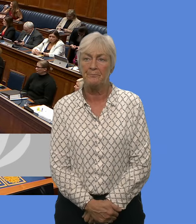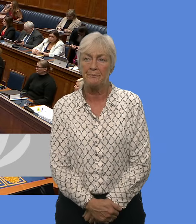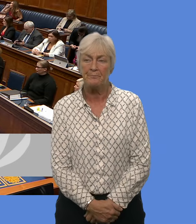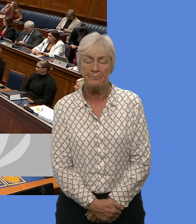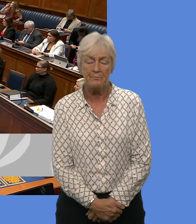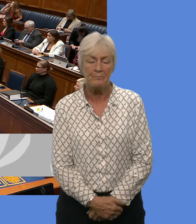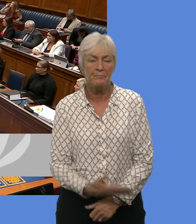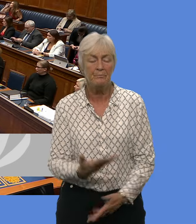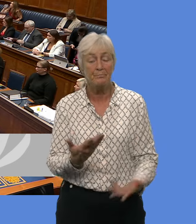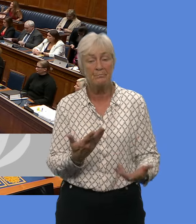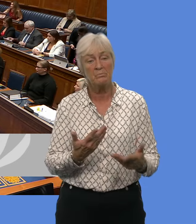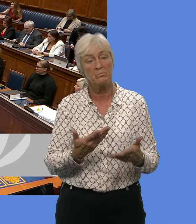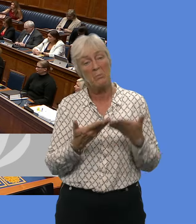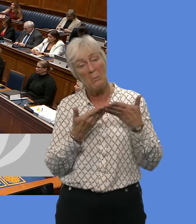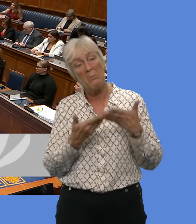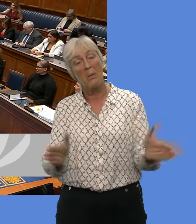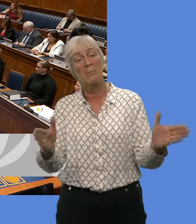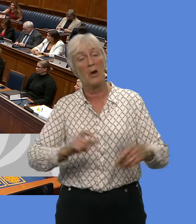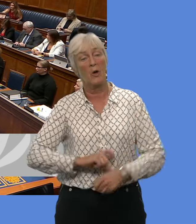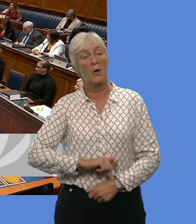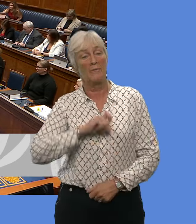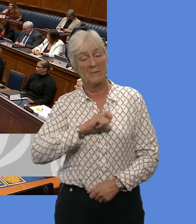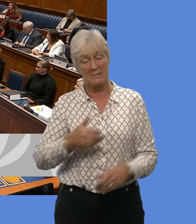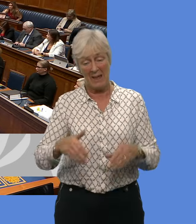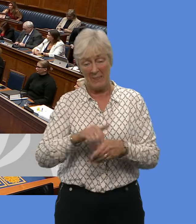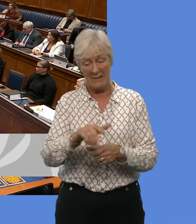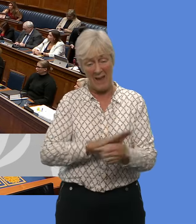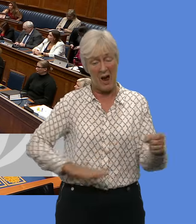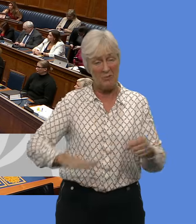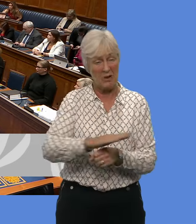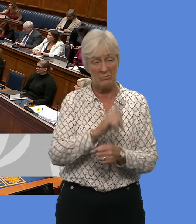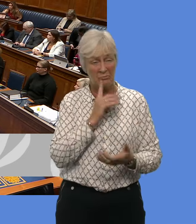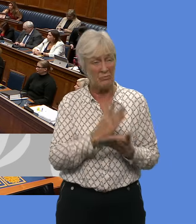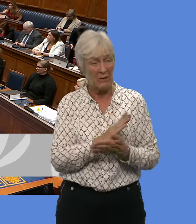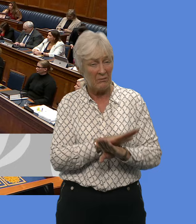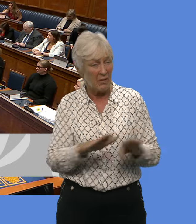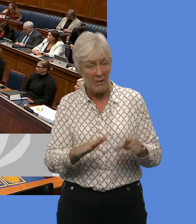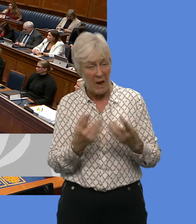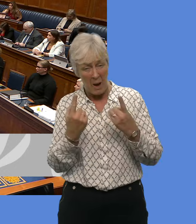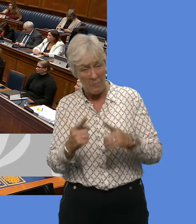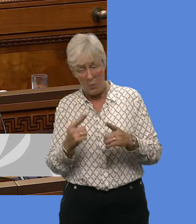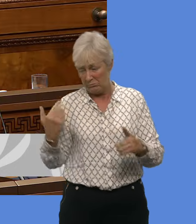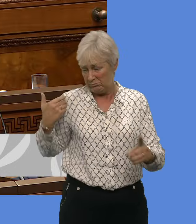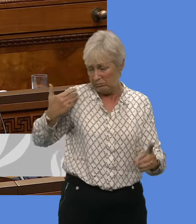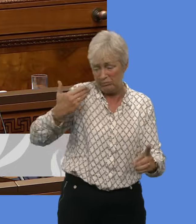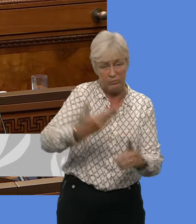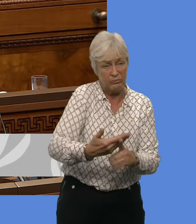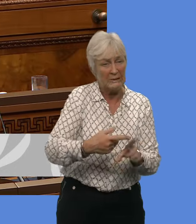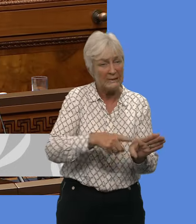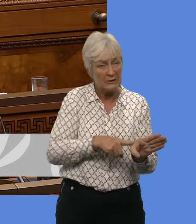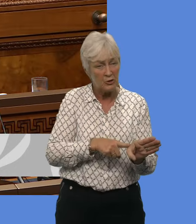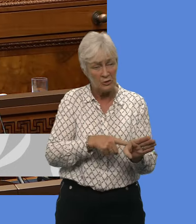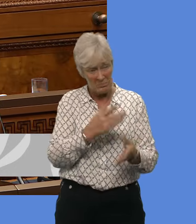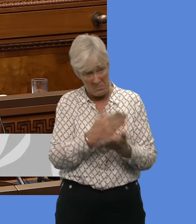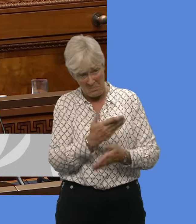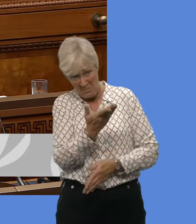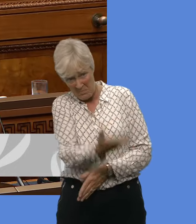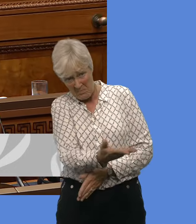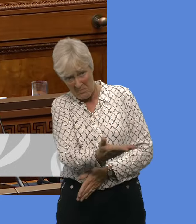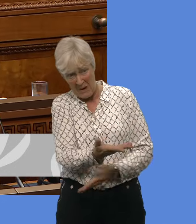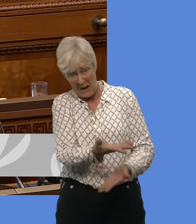Minister, public confidence in this place has been somewhat eroded by the events over recent years. Could the Deputy First Minister give